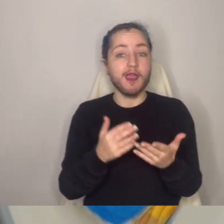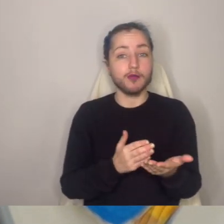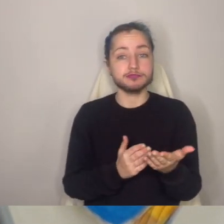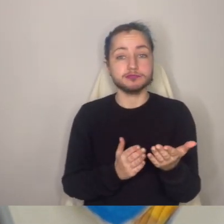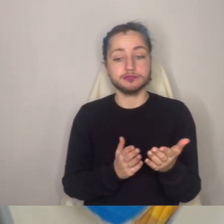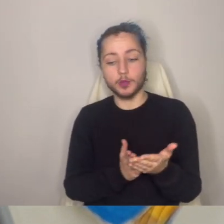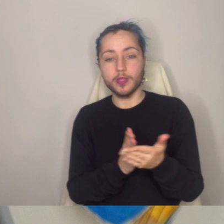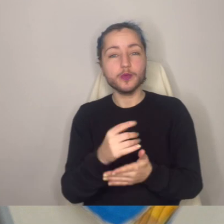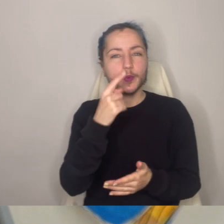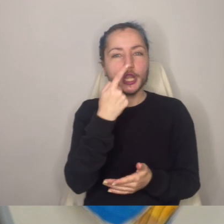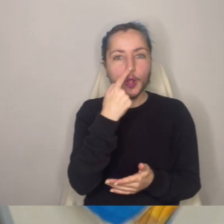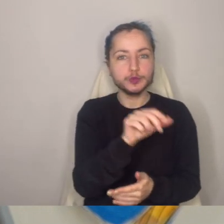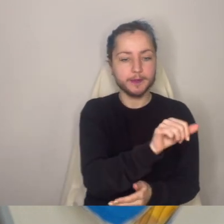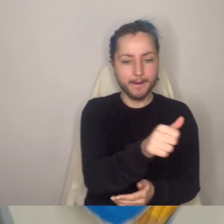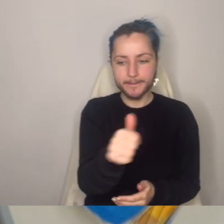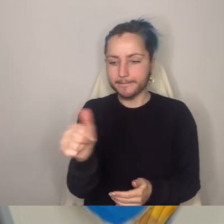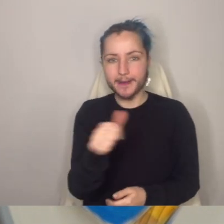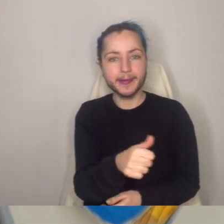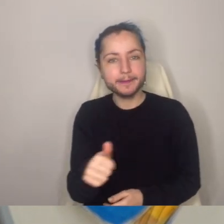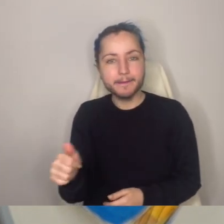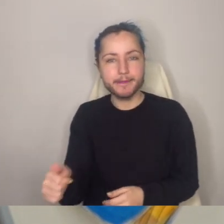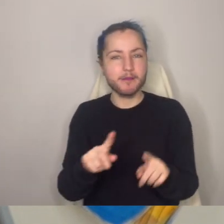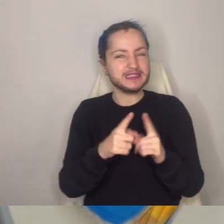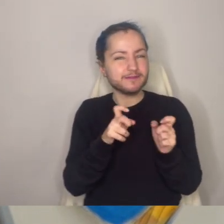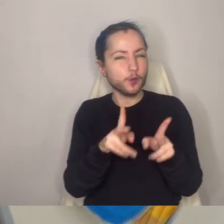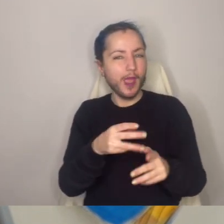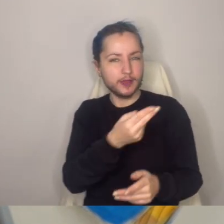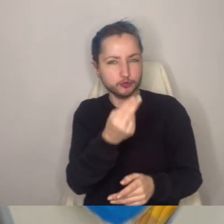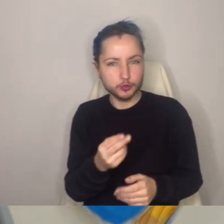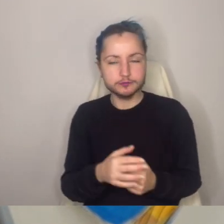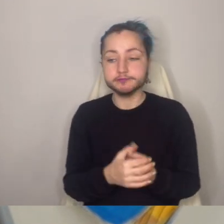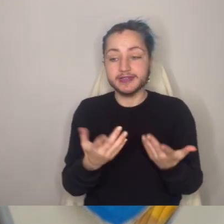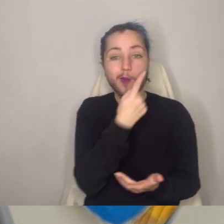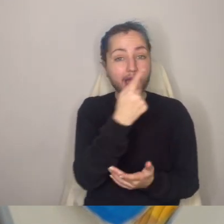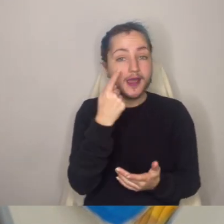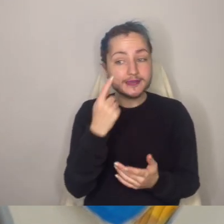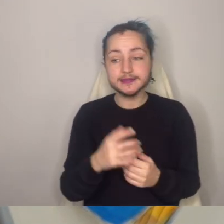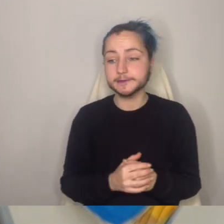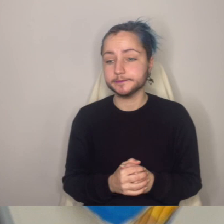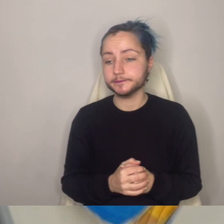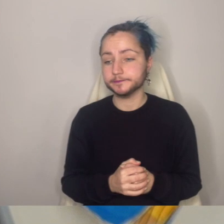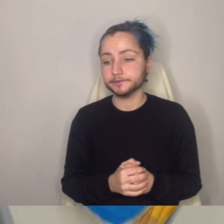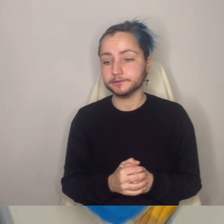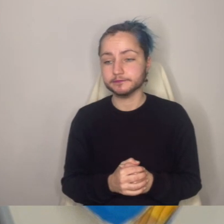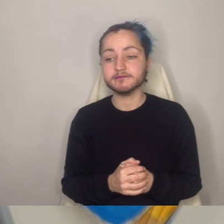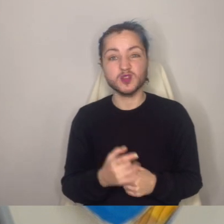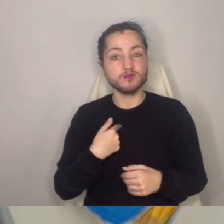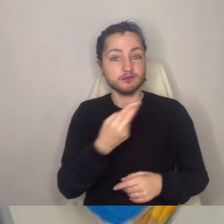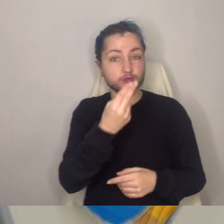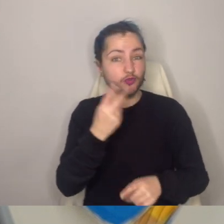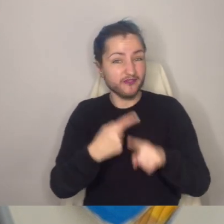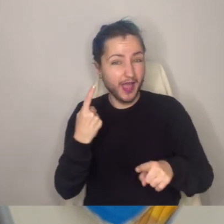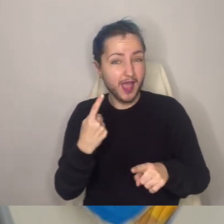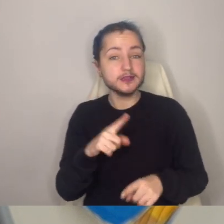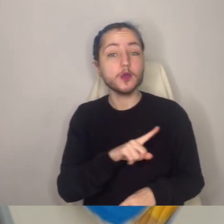Then going through and drawing a series of noses in different ways, eyes. Again, I'm doing this